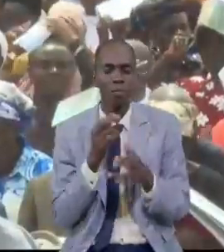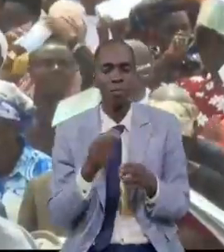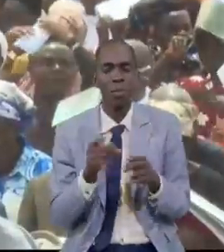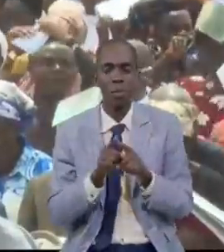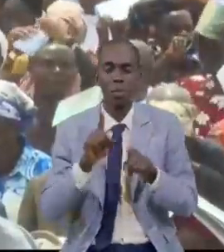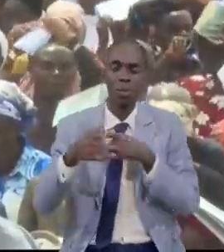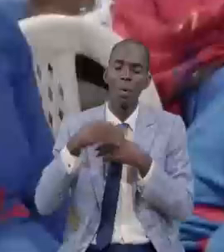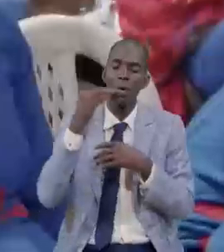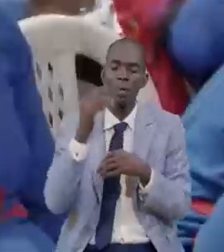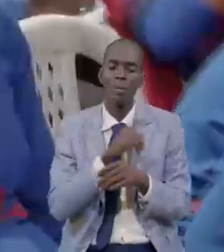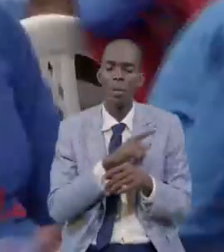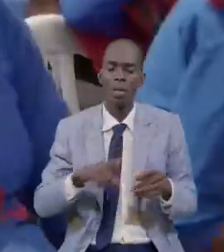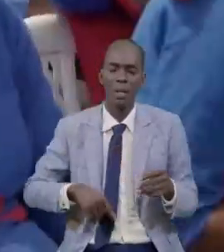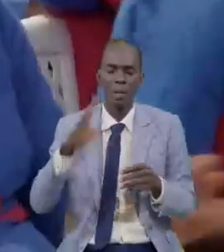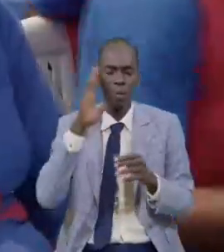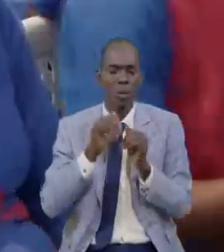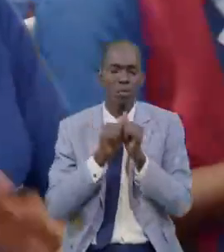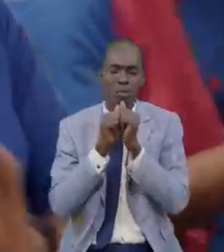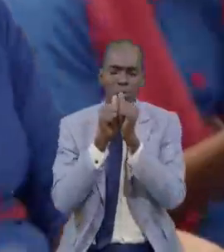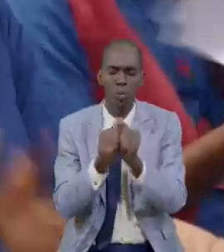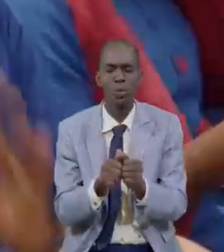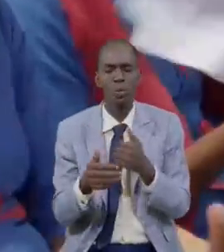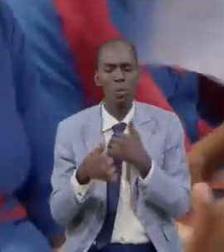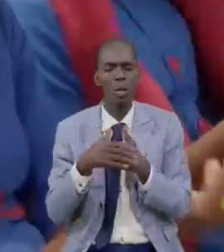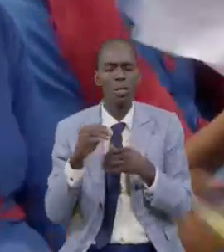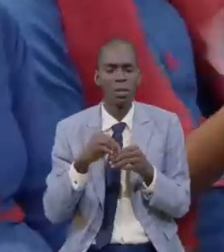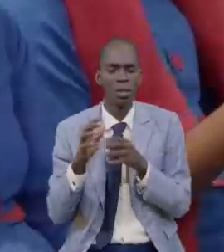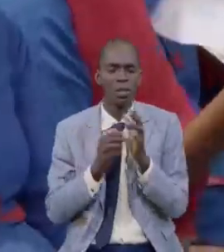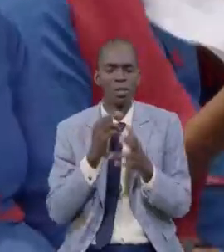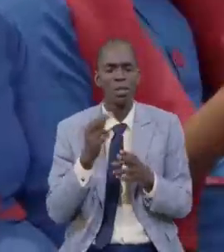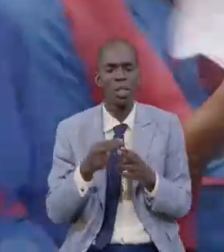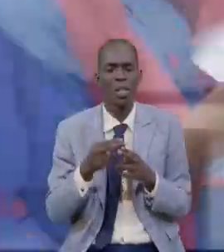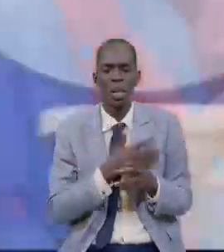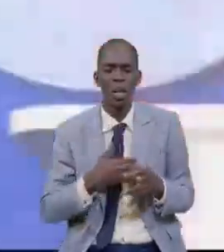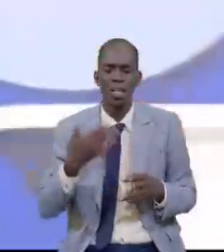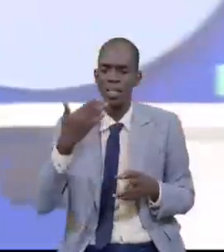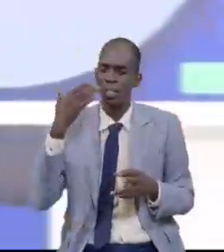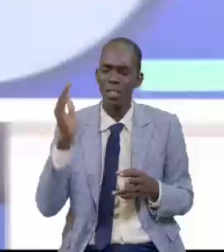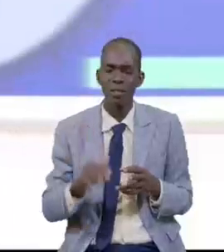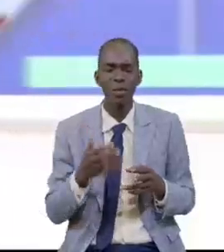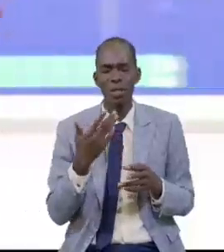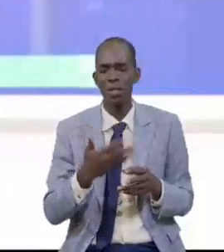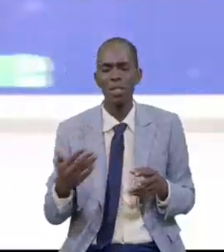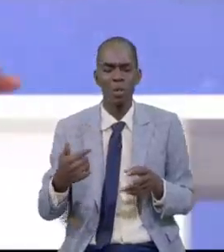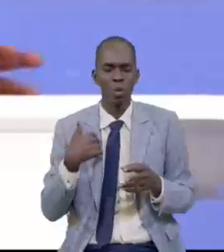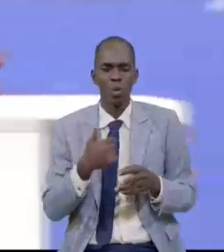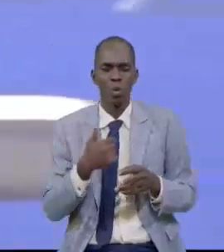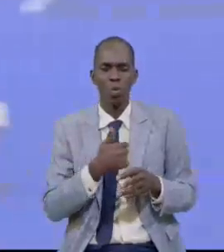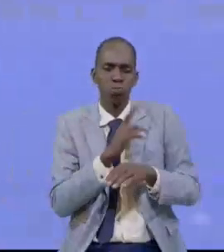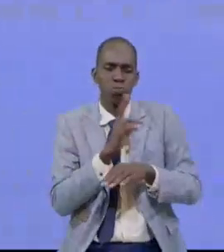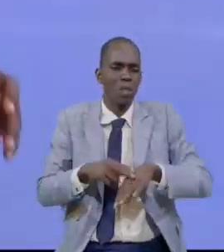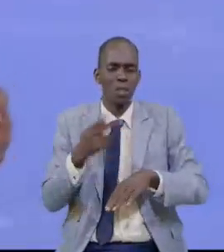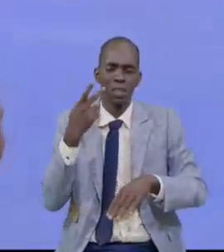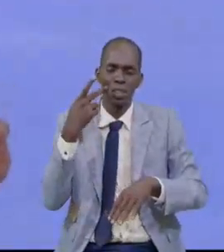you. Those apparitions and evil things you used to see, and the cobweb you used to see on the way, you